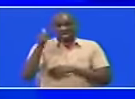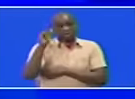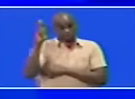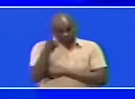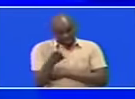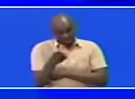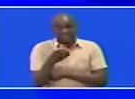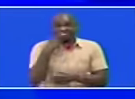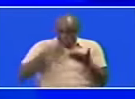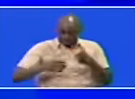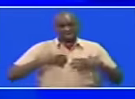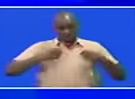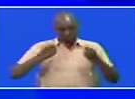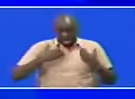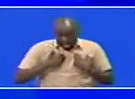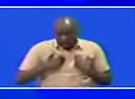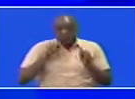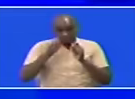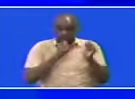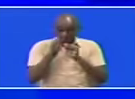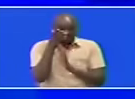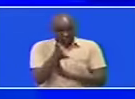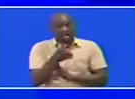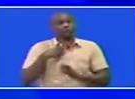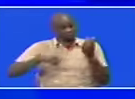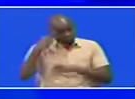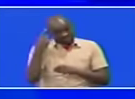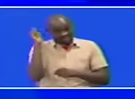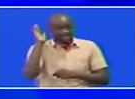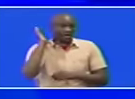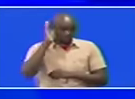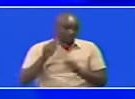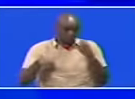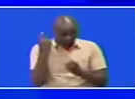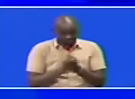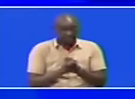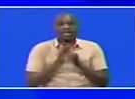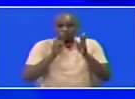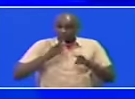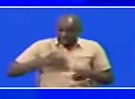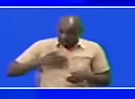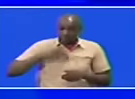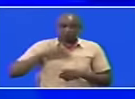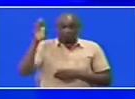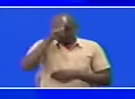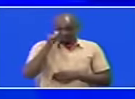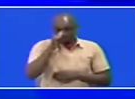she says she's confident the seat will come to Kenya. KTN's Duncan Hayamba reports from Addis Ababa, Ethiopia.